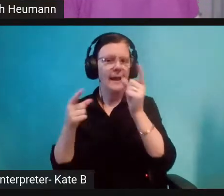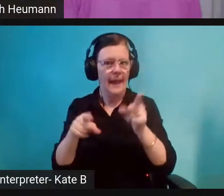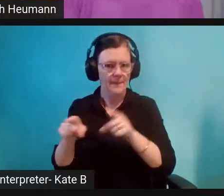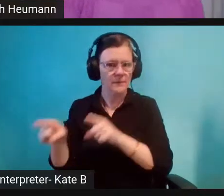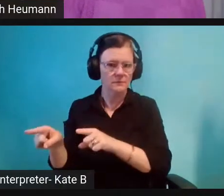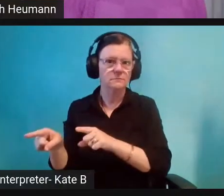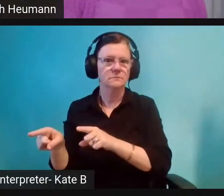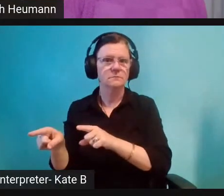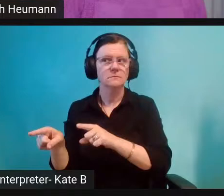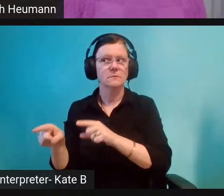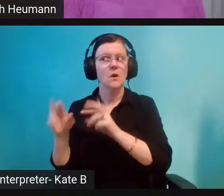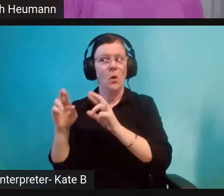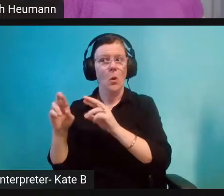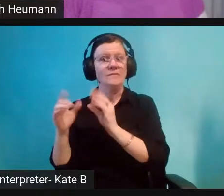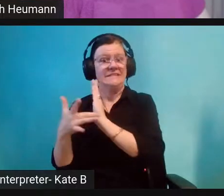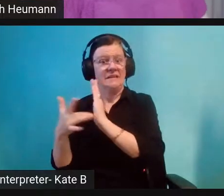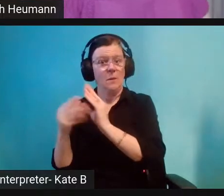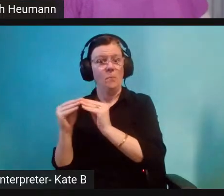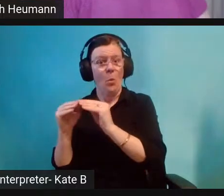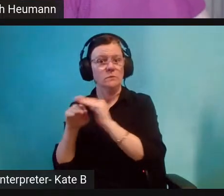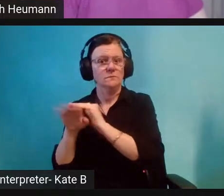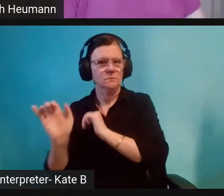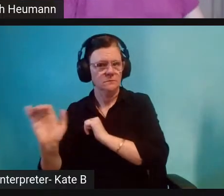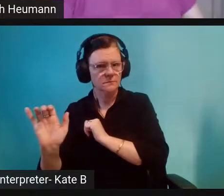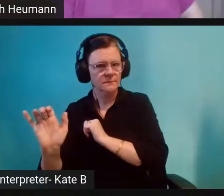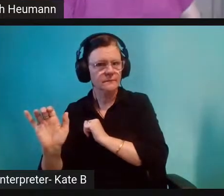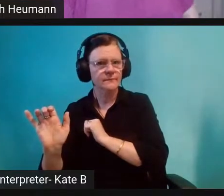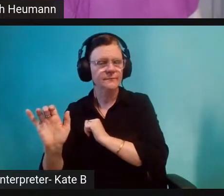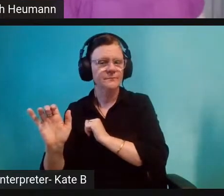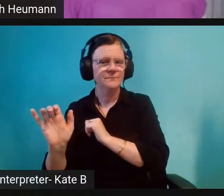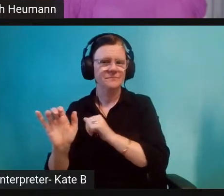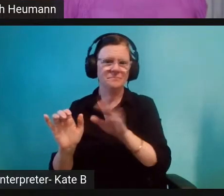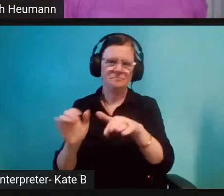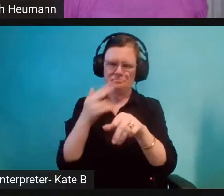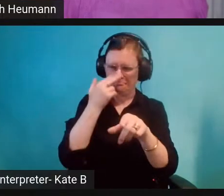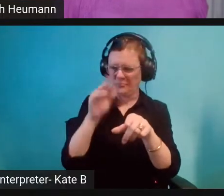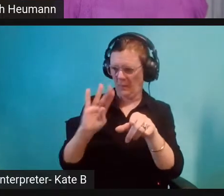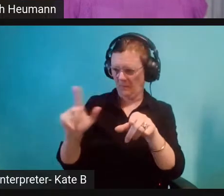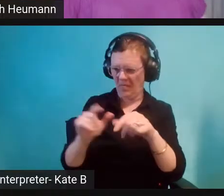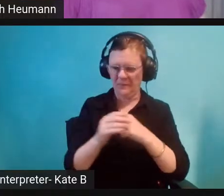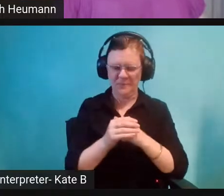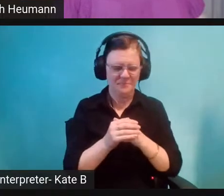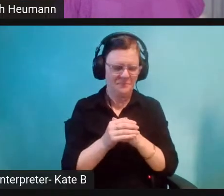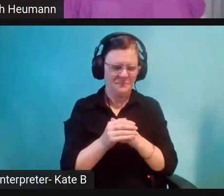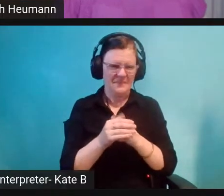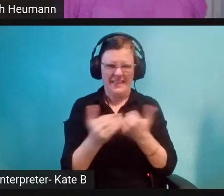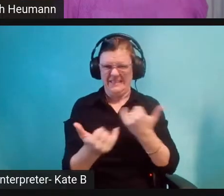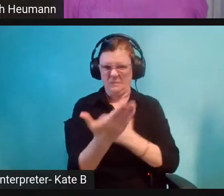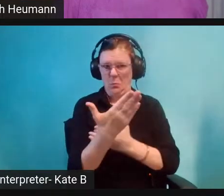make technology accessible. And, Bill, I was on a call earlier